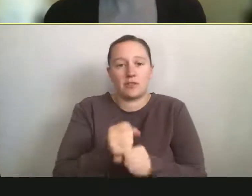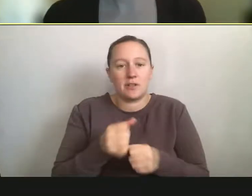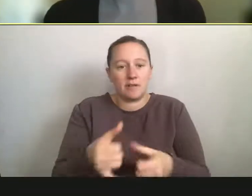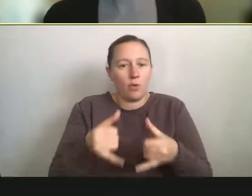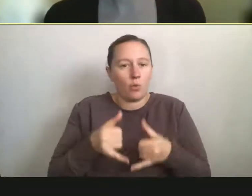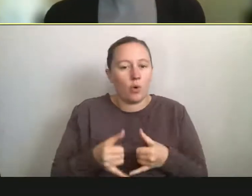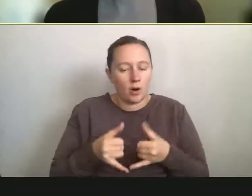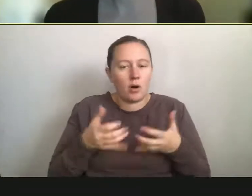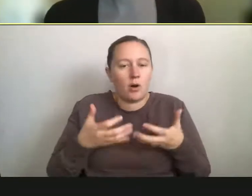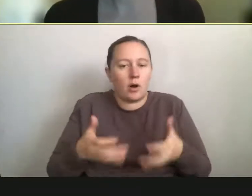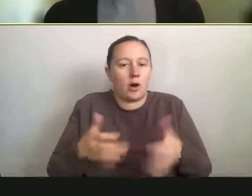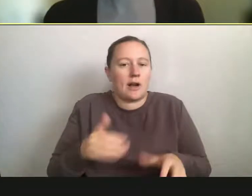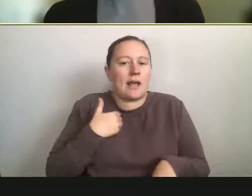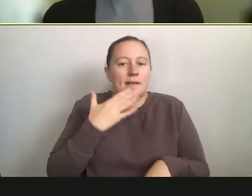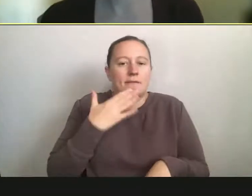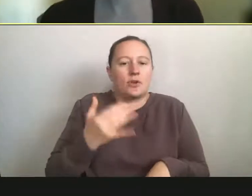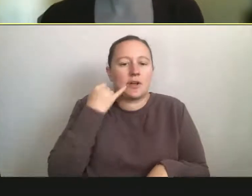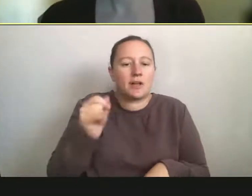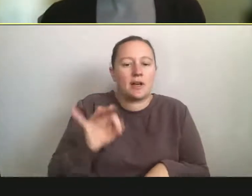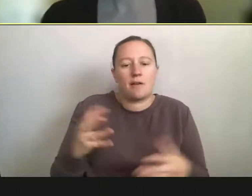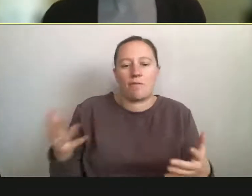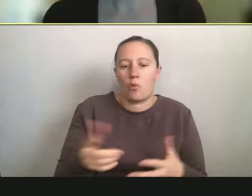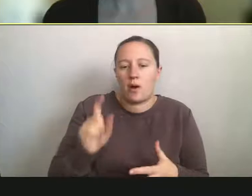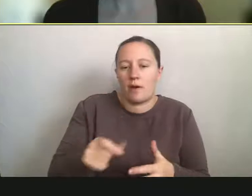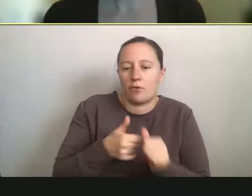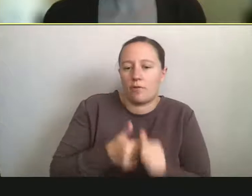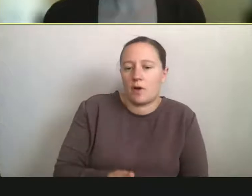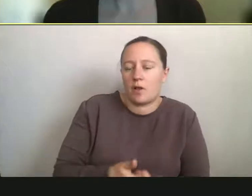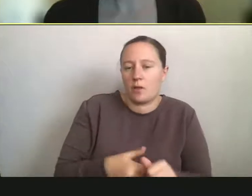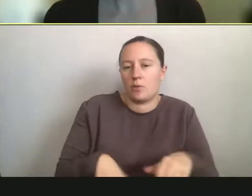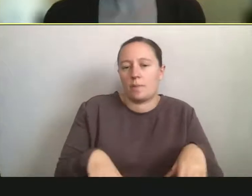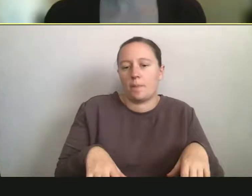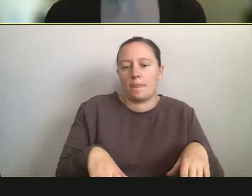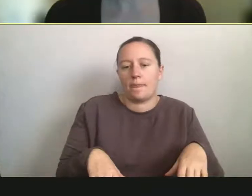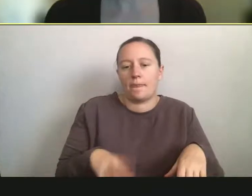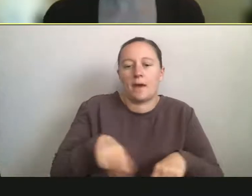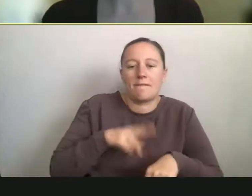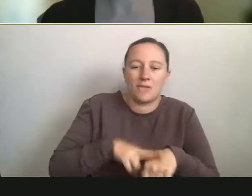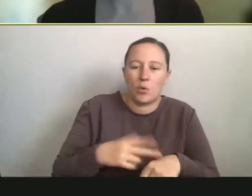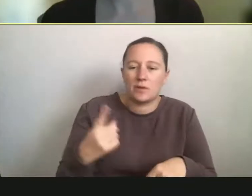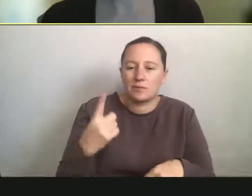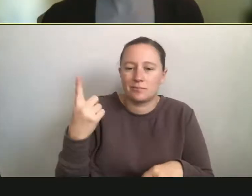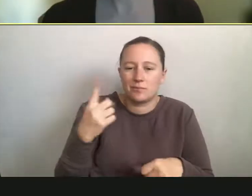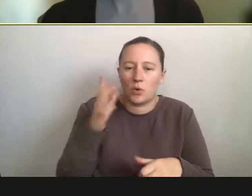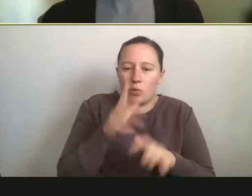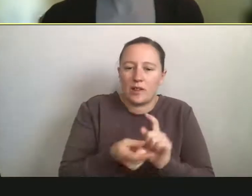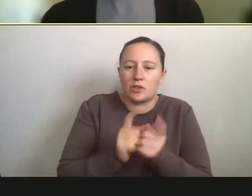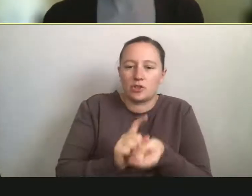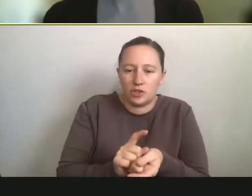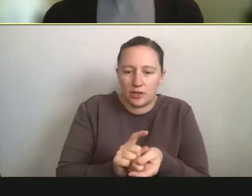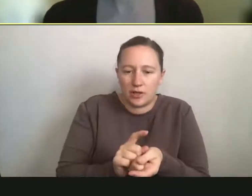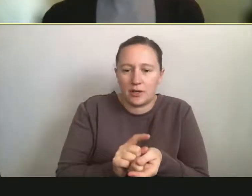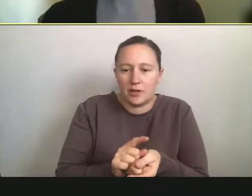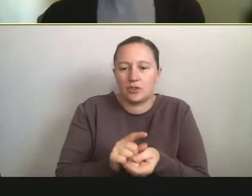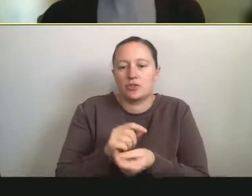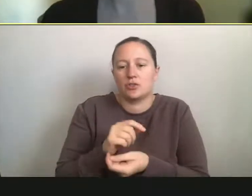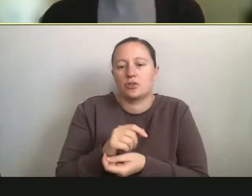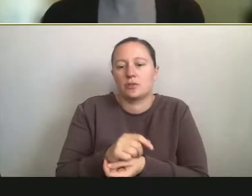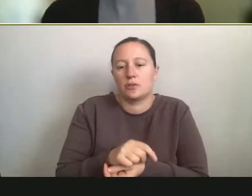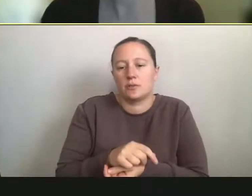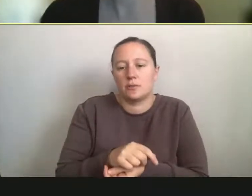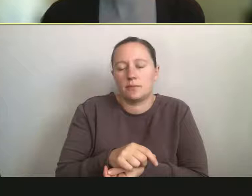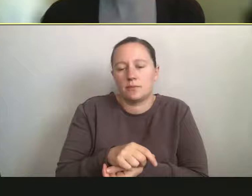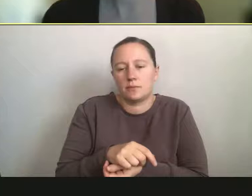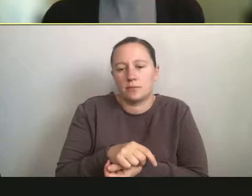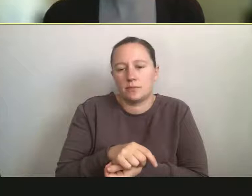have a good outline of what they need to follow. And of course, things will change during the course of a project, and everyone